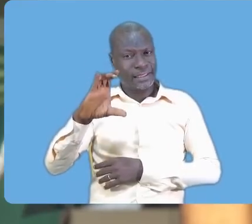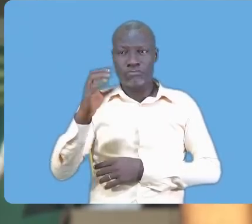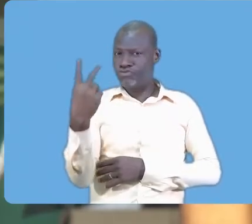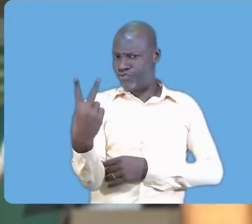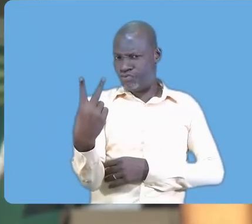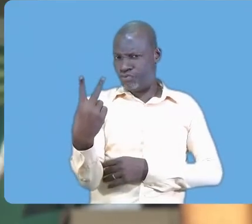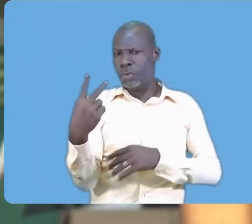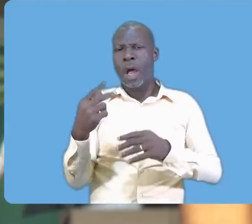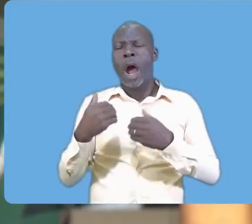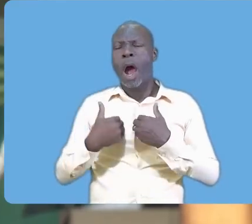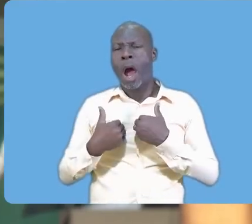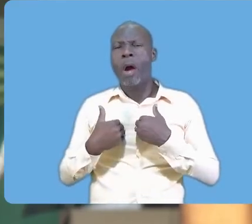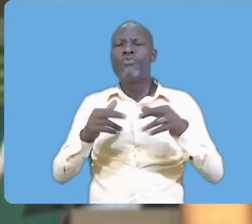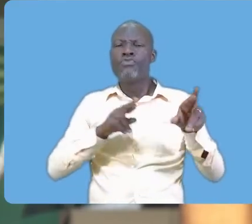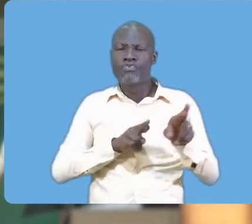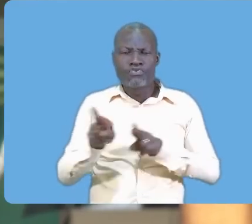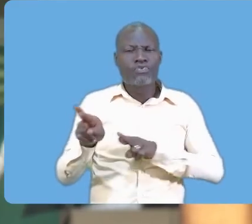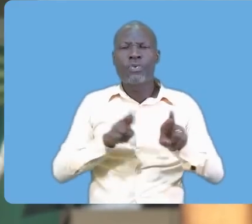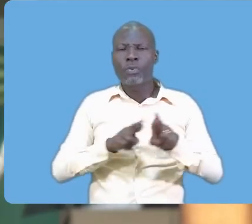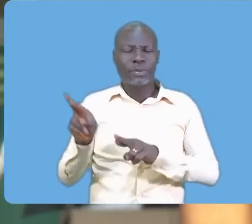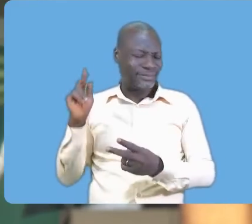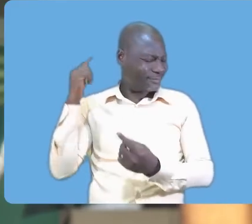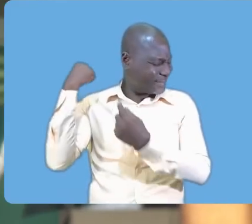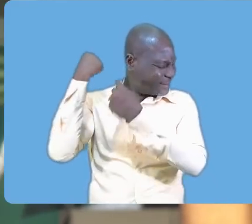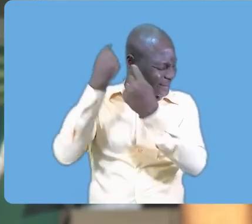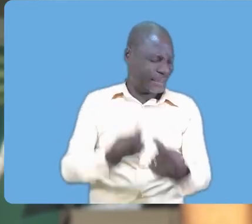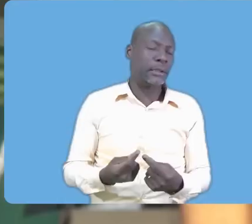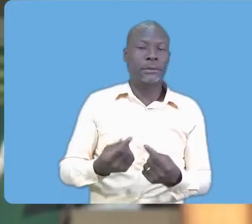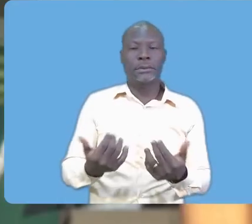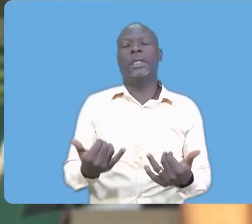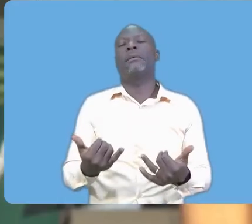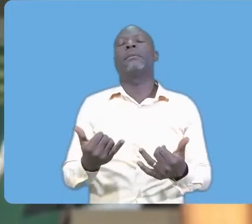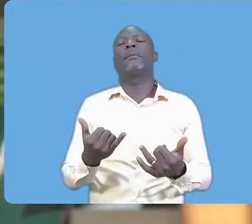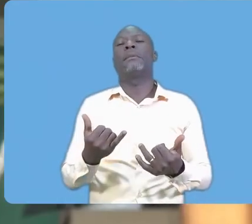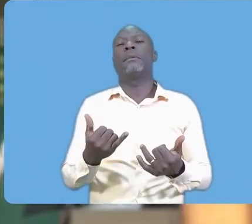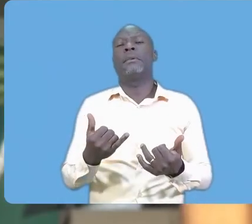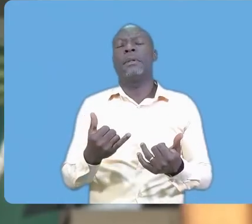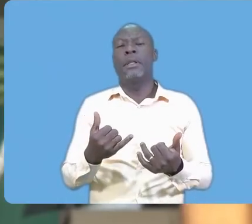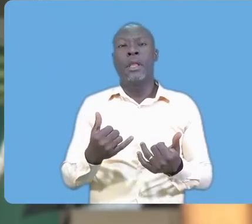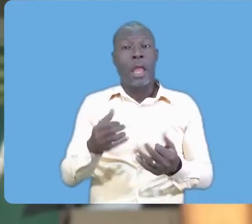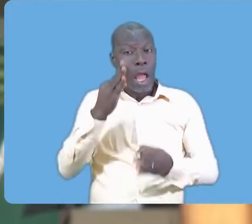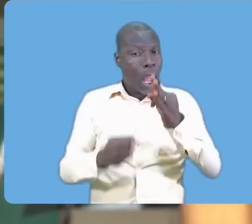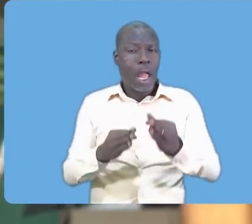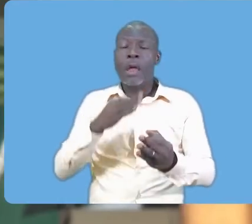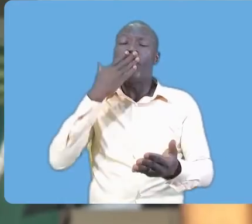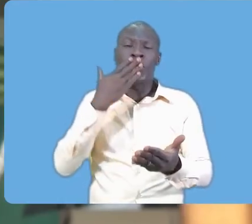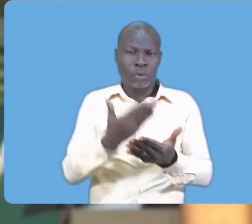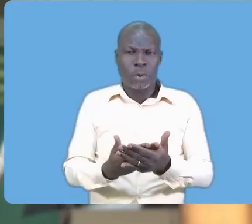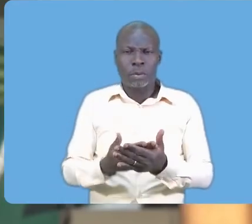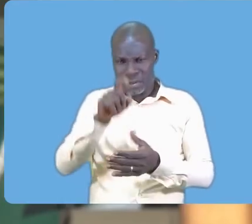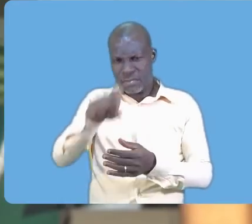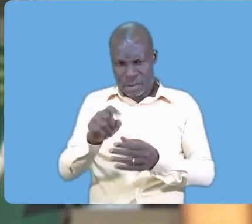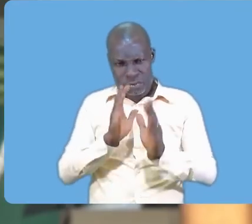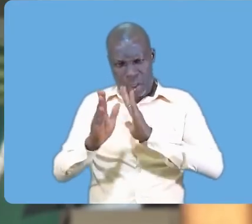mo na mo di yen so efi 1992 abepem sa abre yi se niamma koyi a mo mienu ne twase de credit no ema